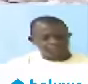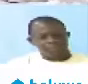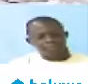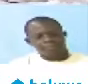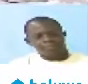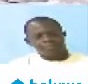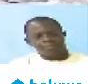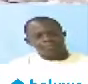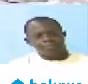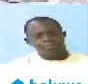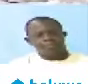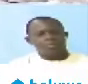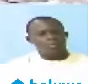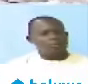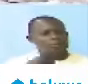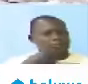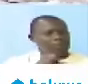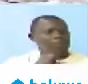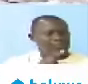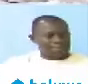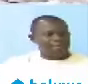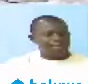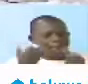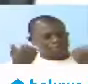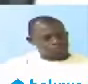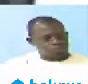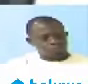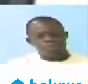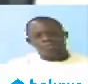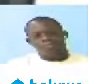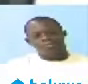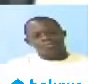what training nyin kono? During the training. So,